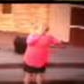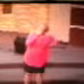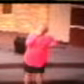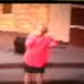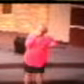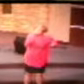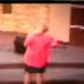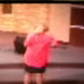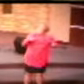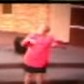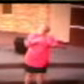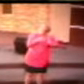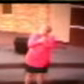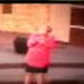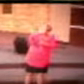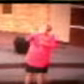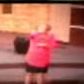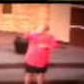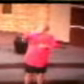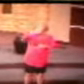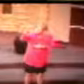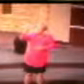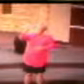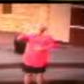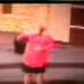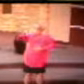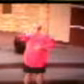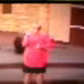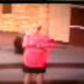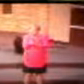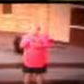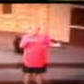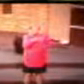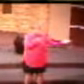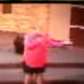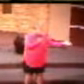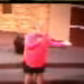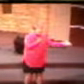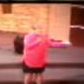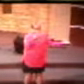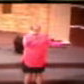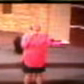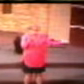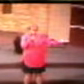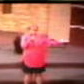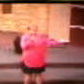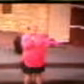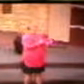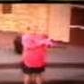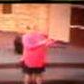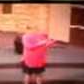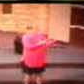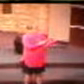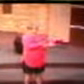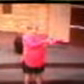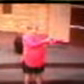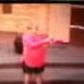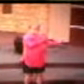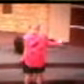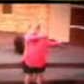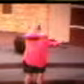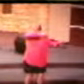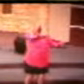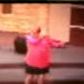back, right? And then lo and behold, Israel turns its back on God.